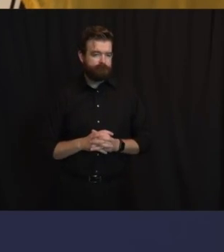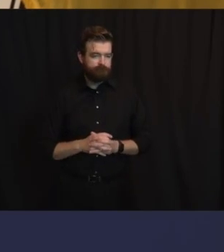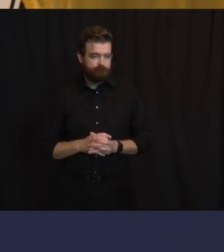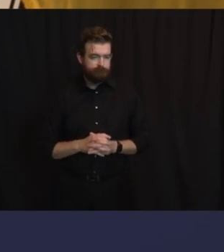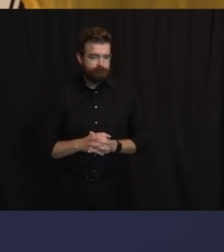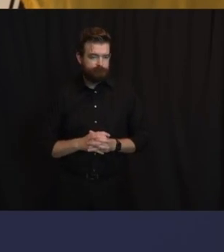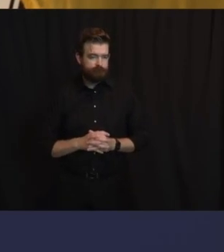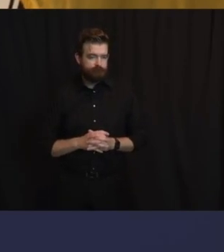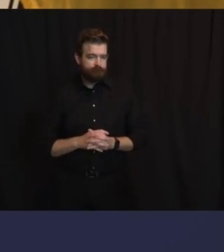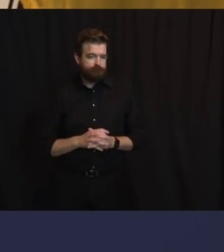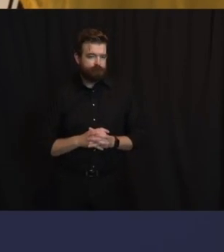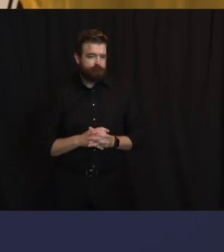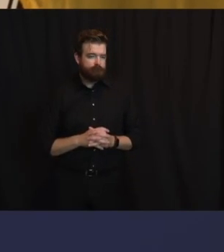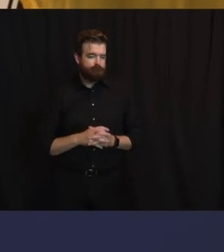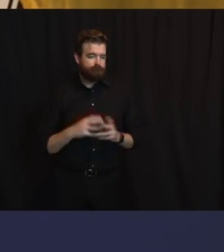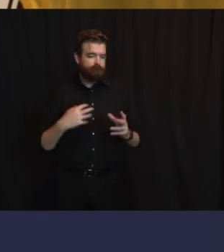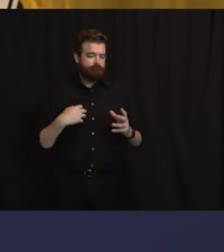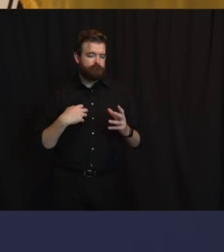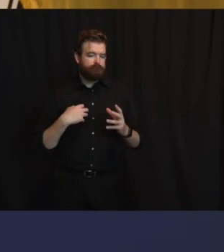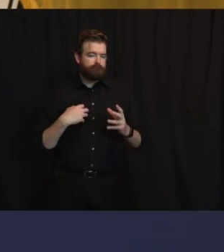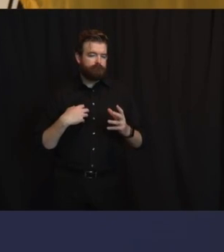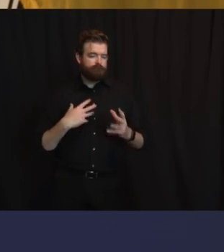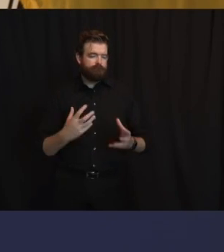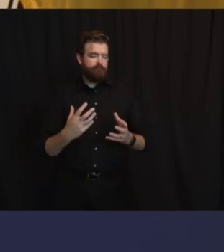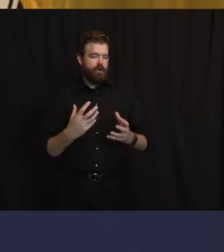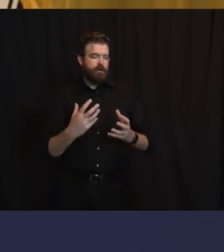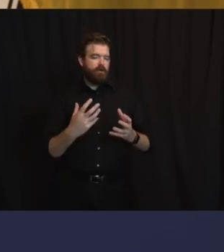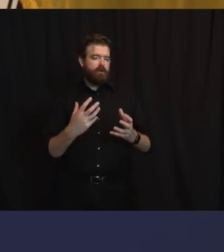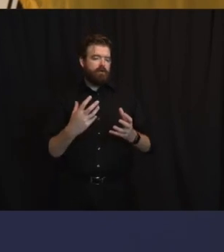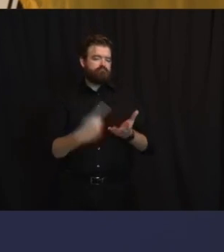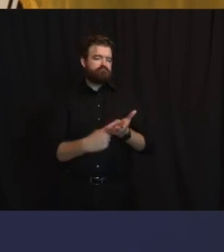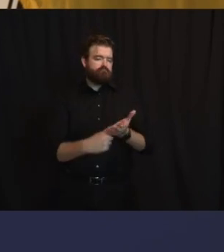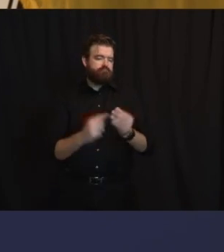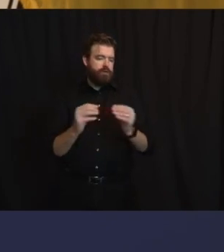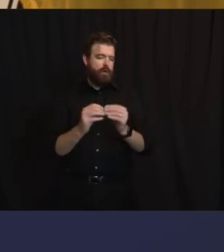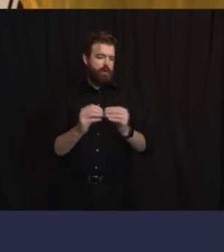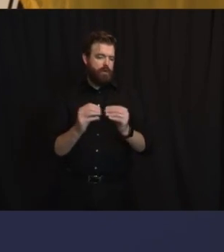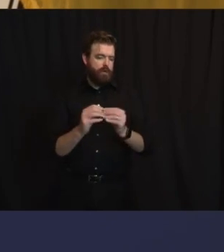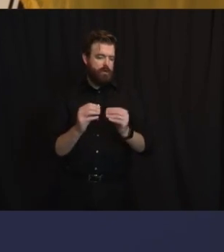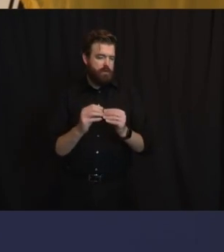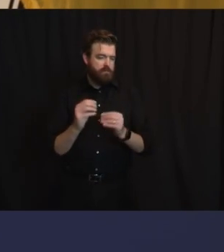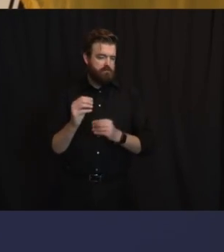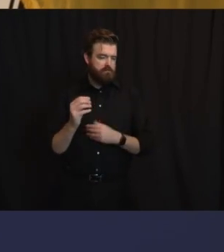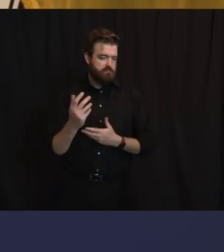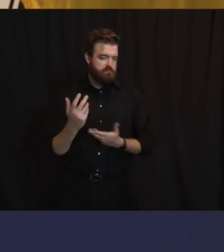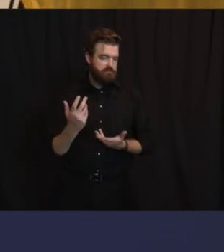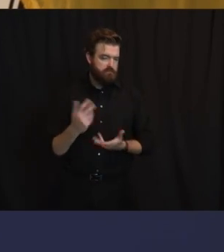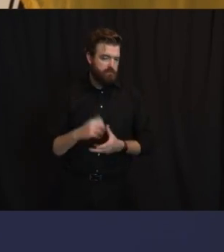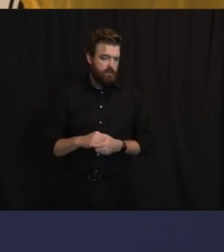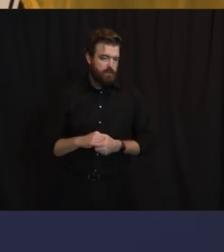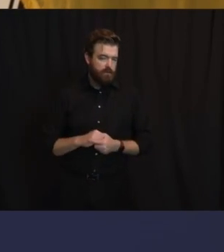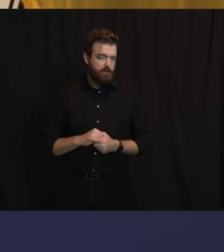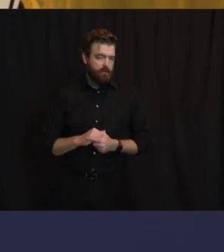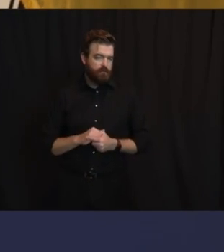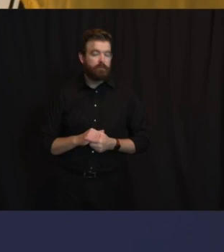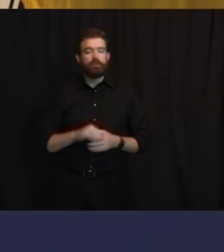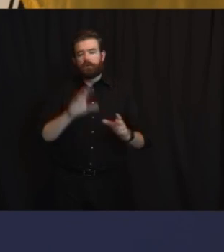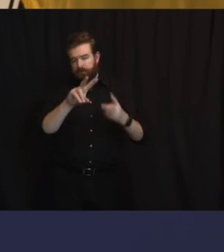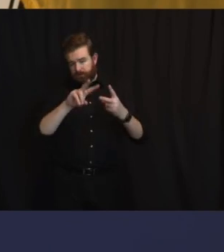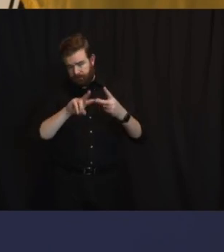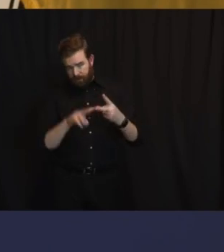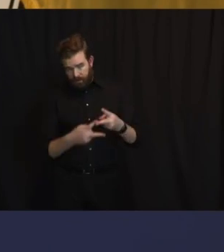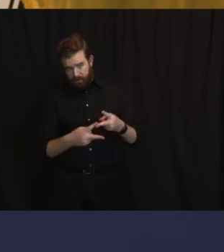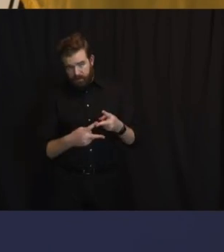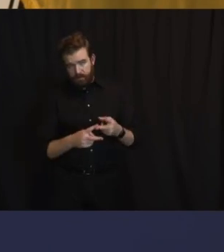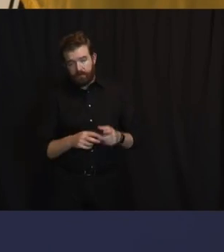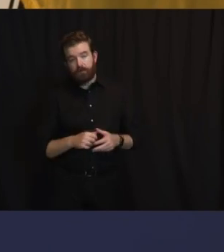then secondly, I think you're going to see, and Paramel will correct me if he disagrees with this, you're going to see us accelerating